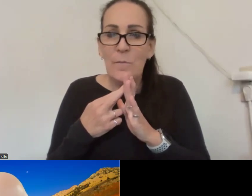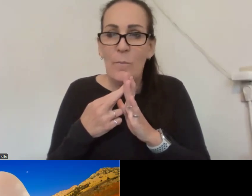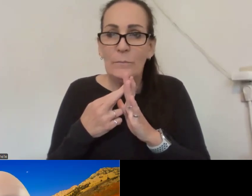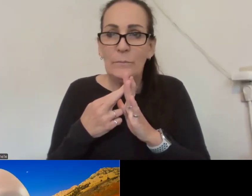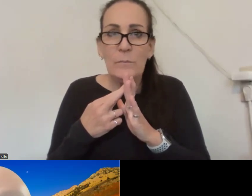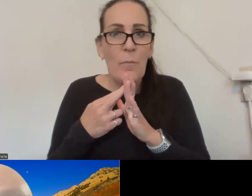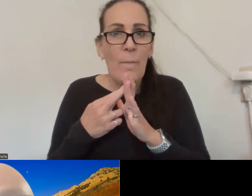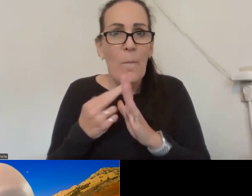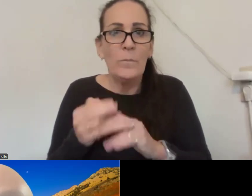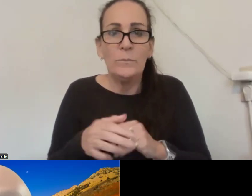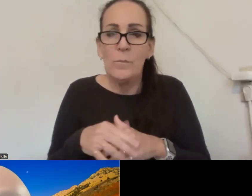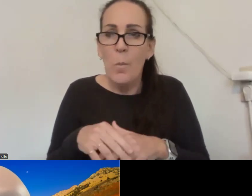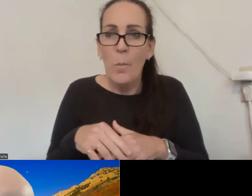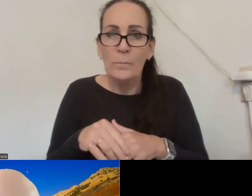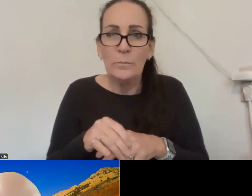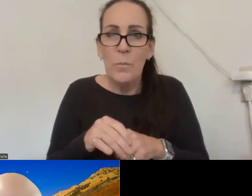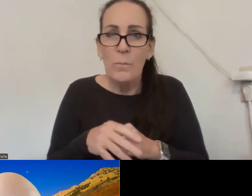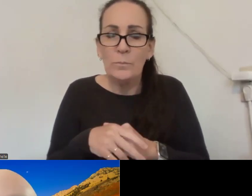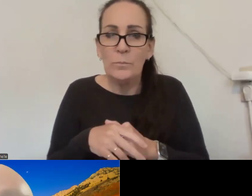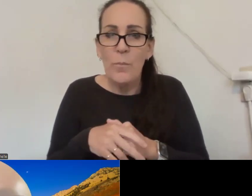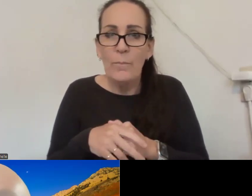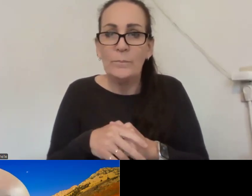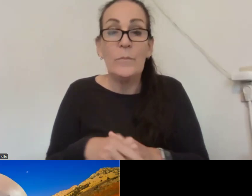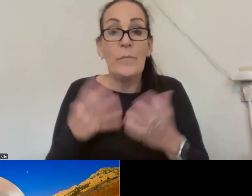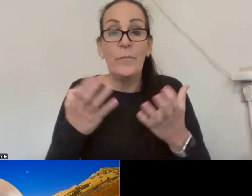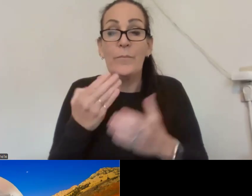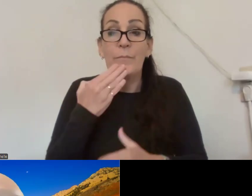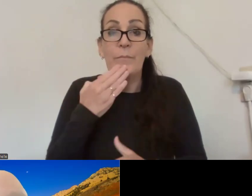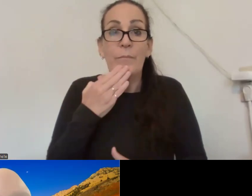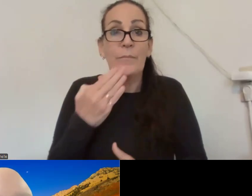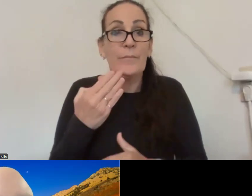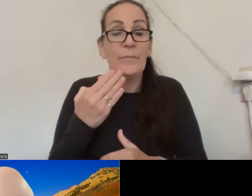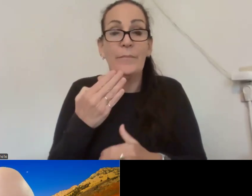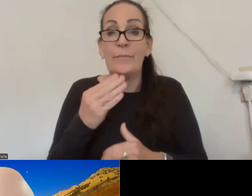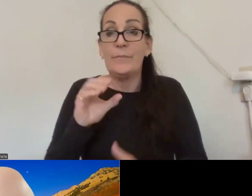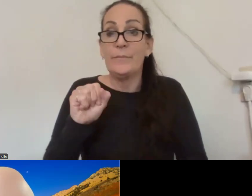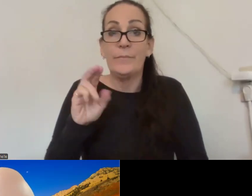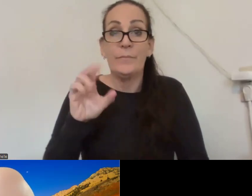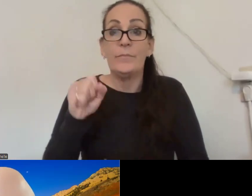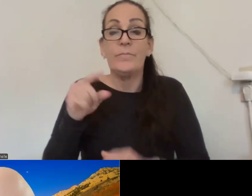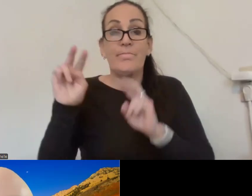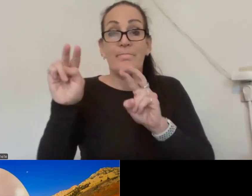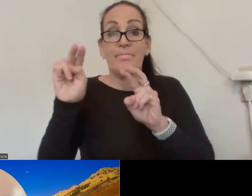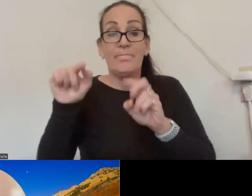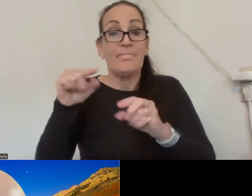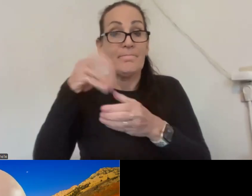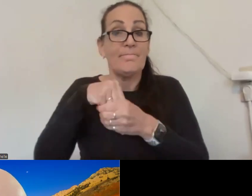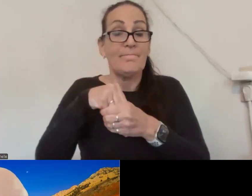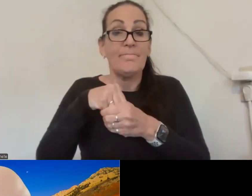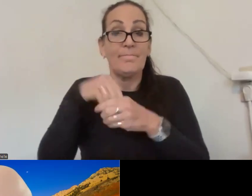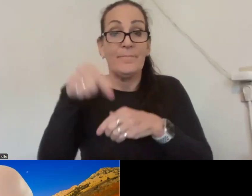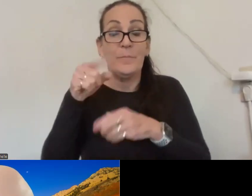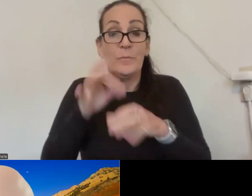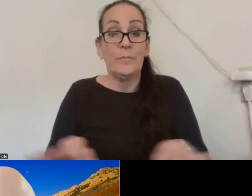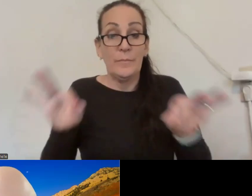You sounded good, Brian. Go ahead. I just wanted to say thank you, Susan, and really looking forward to being a part of this important,